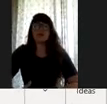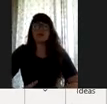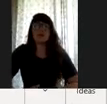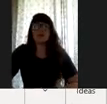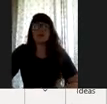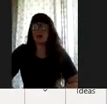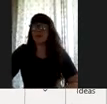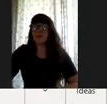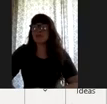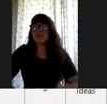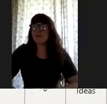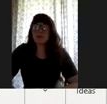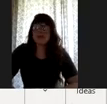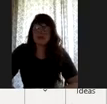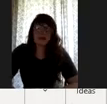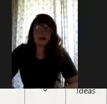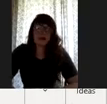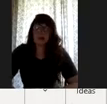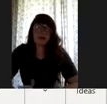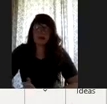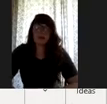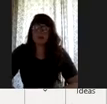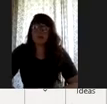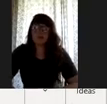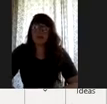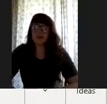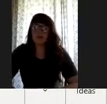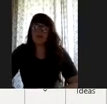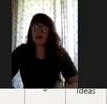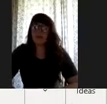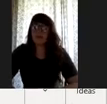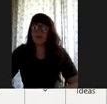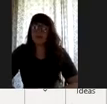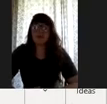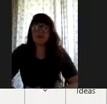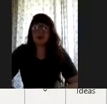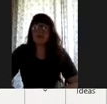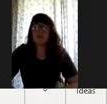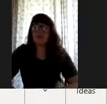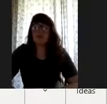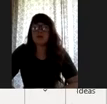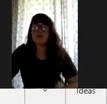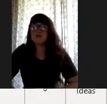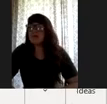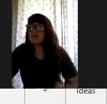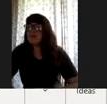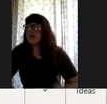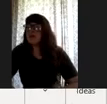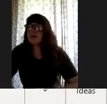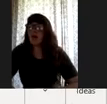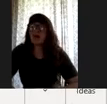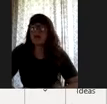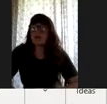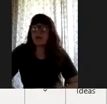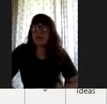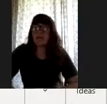long and short of it, why I'm a Christian is because I believe in God. I believe in the Trinity. I believe that